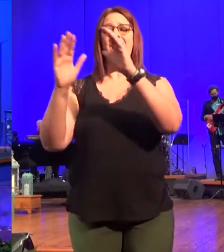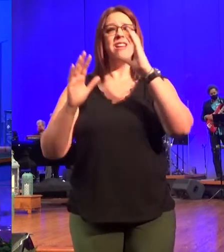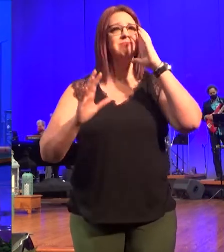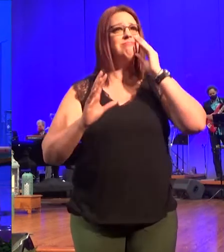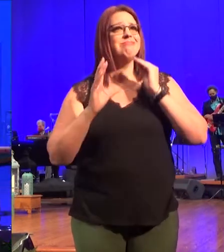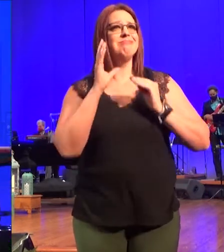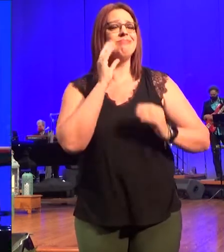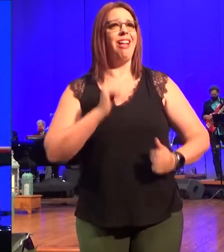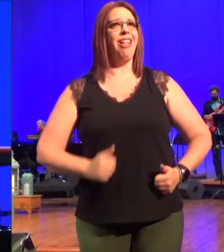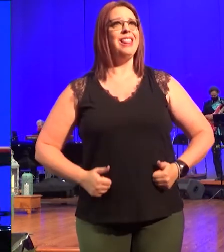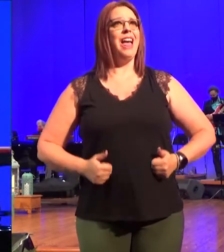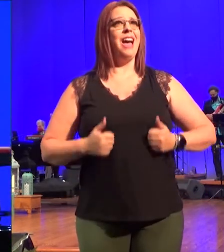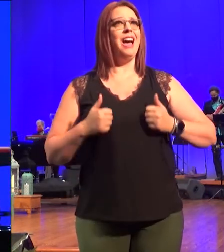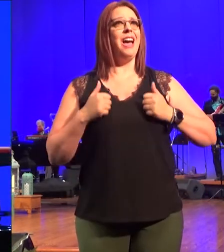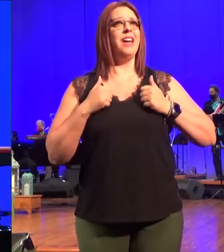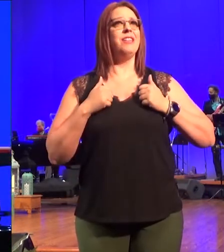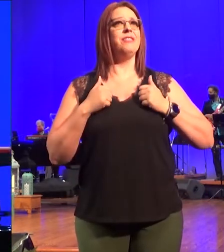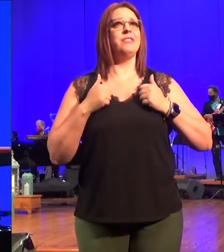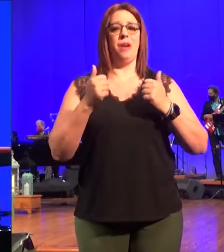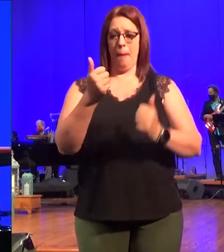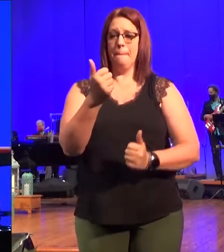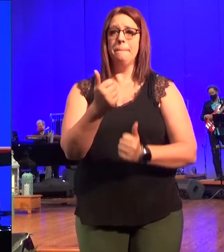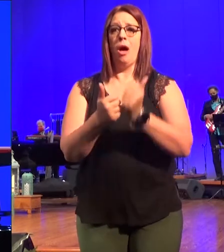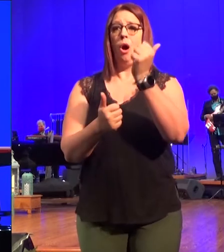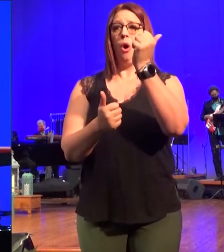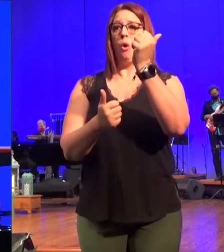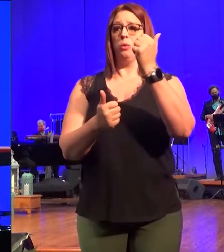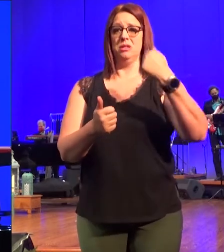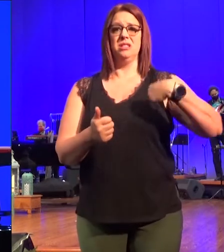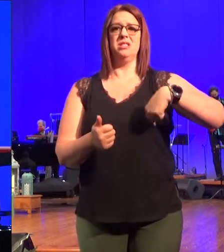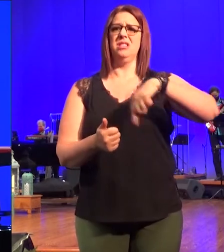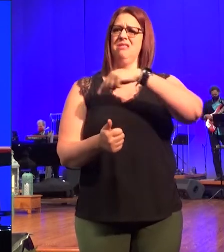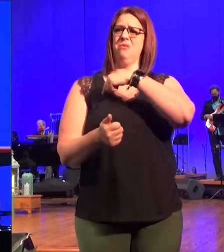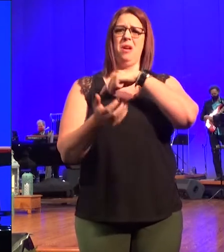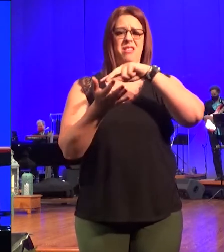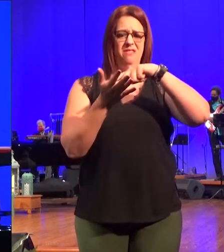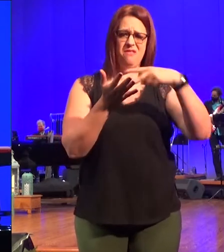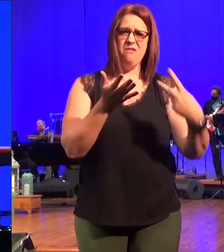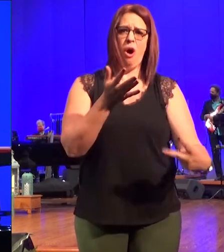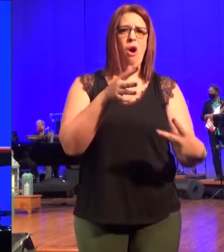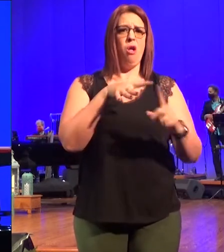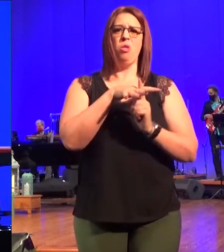We mostly fall, we mostly run.